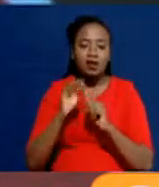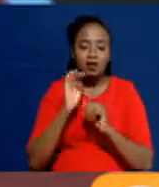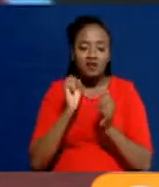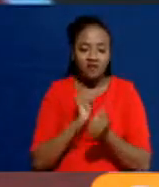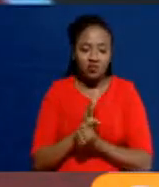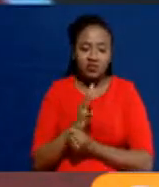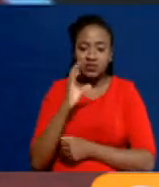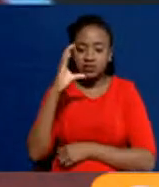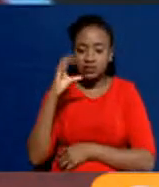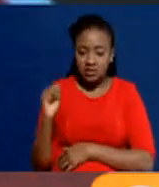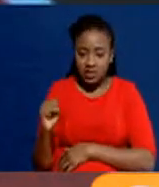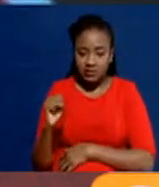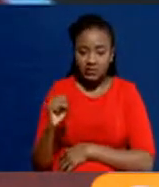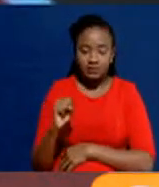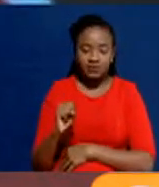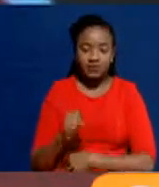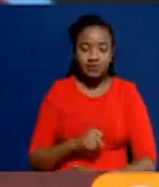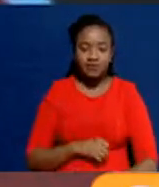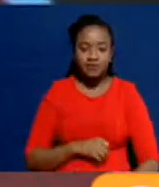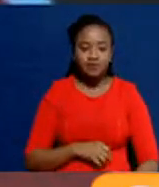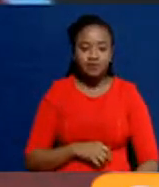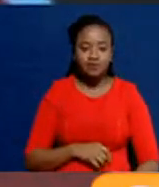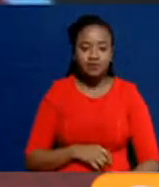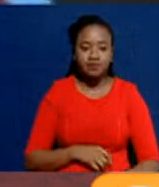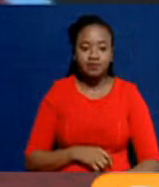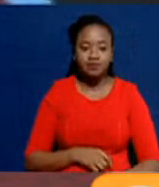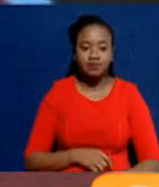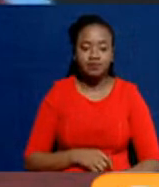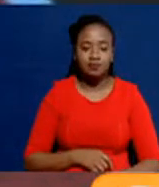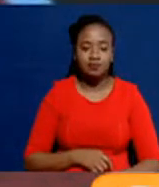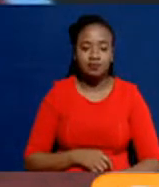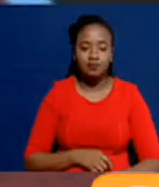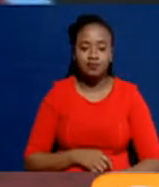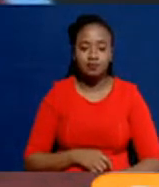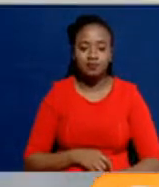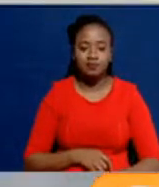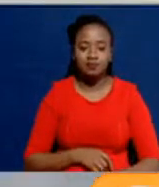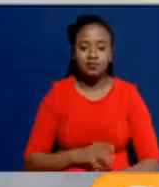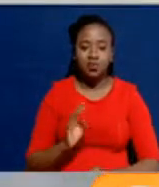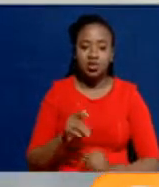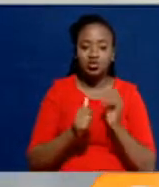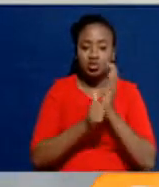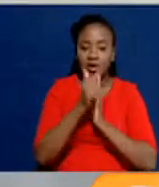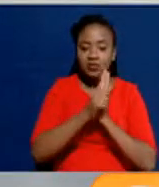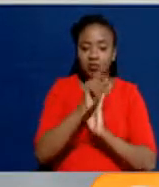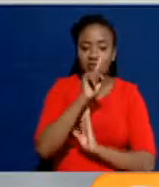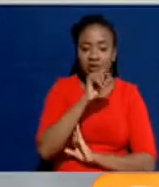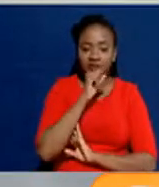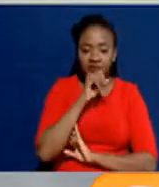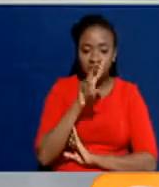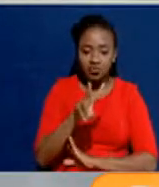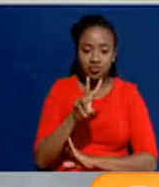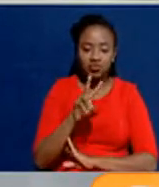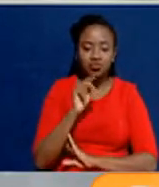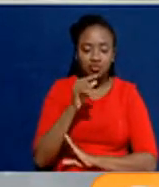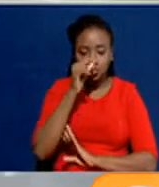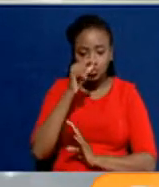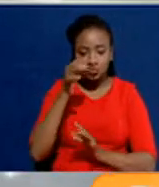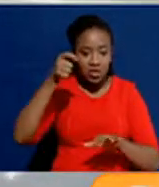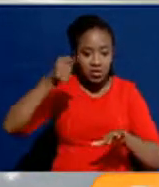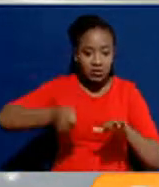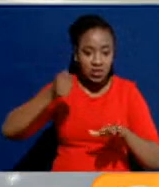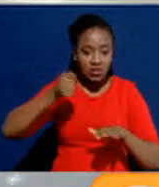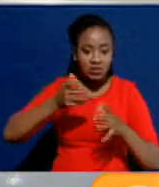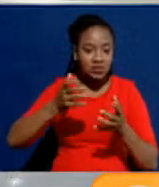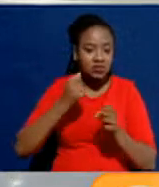so in going to Article 152, what the judges immediately then did was to question, hey,